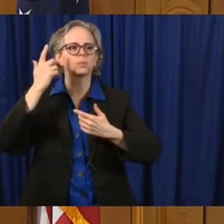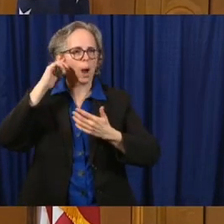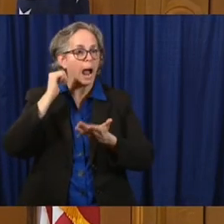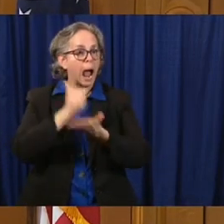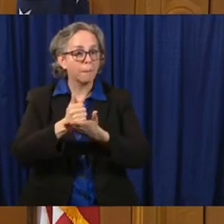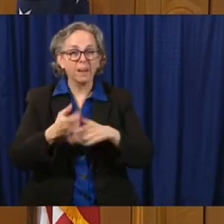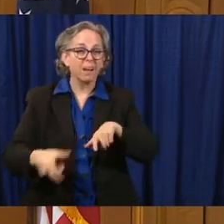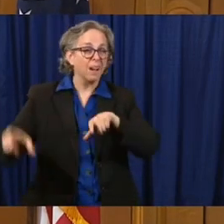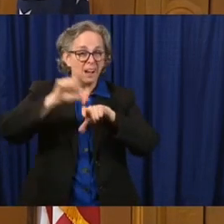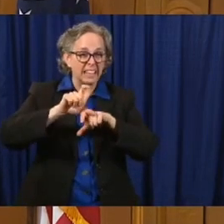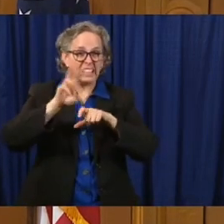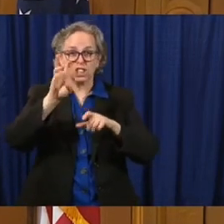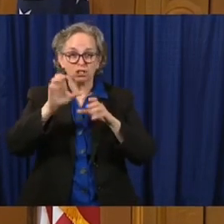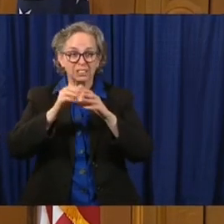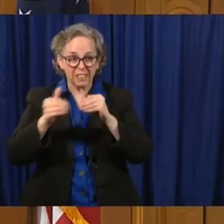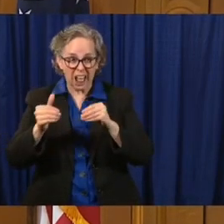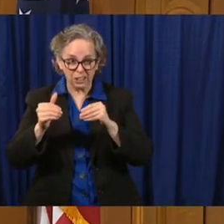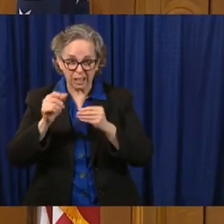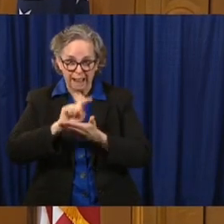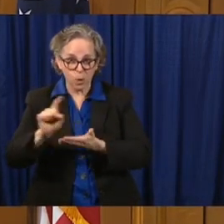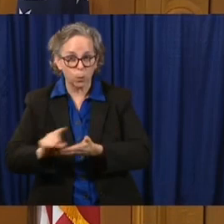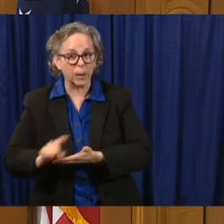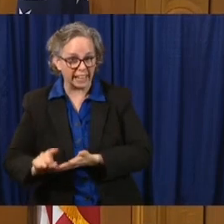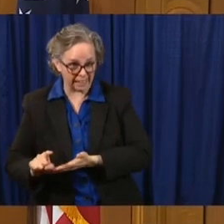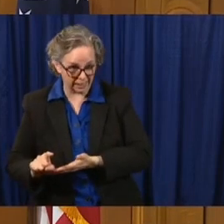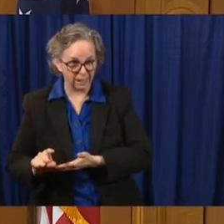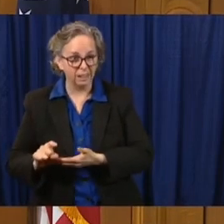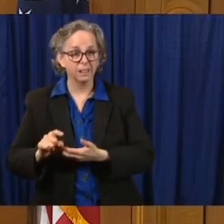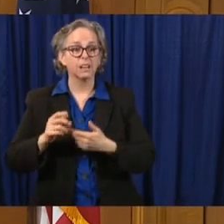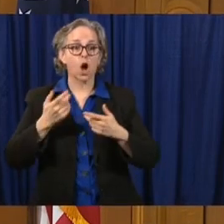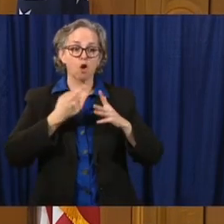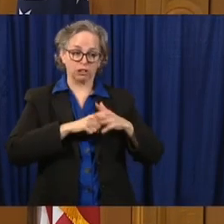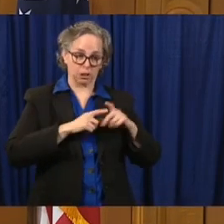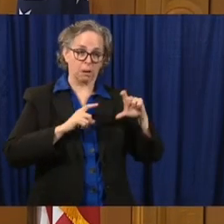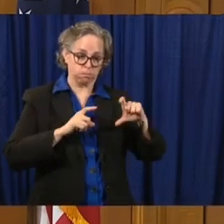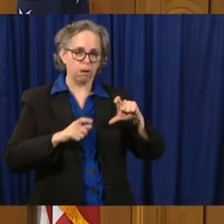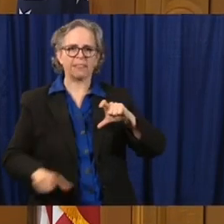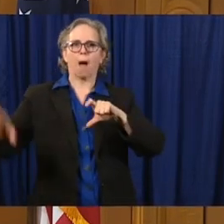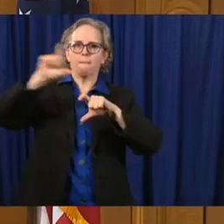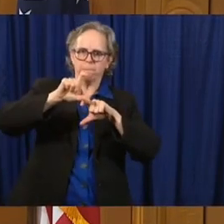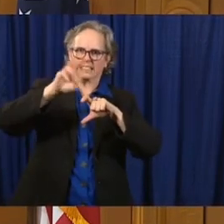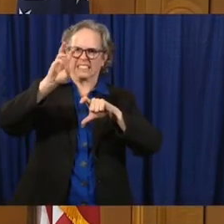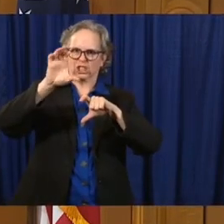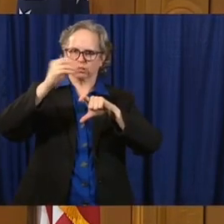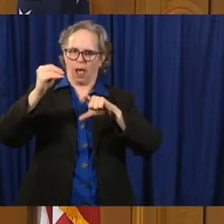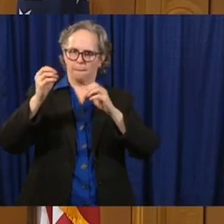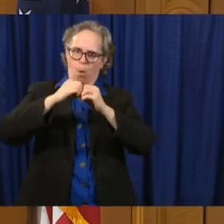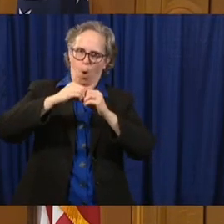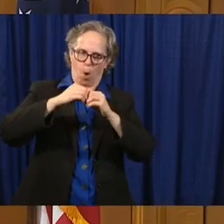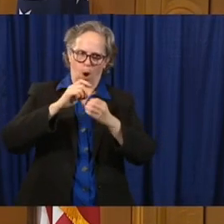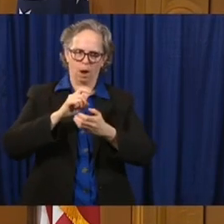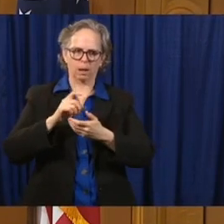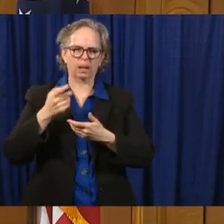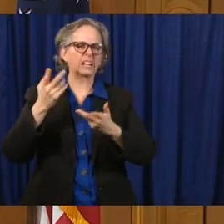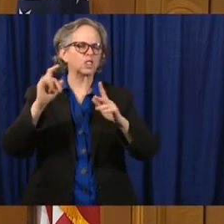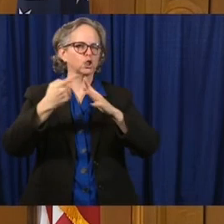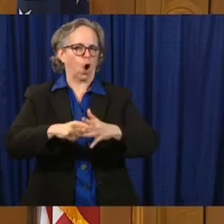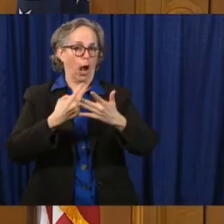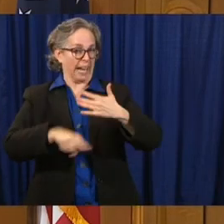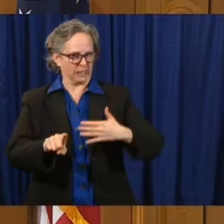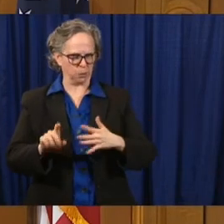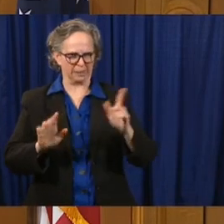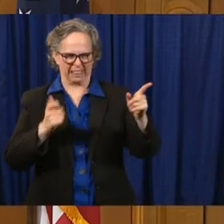week on top of their original allotment. So next week will be a big week in that space. Likely by the end of the